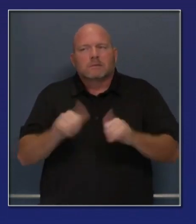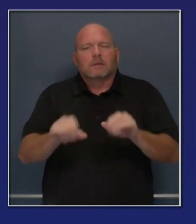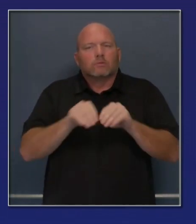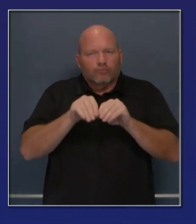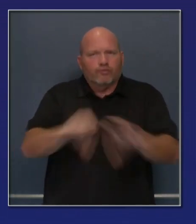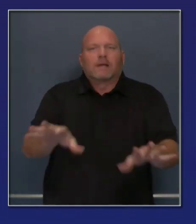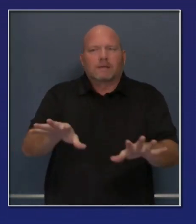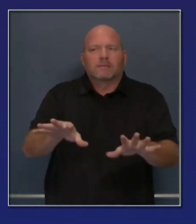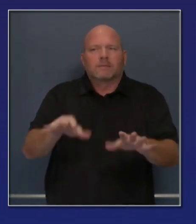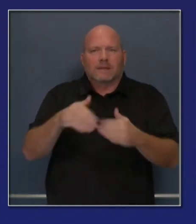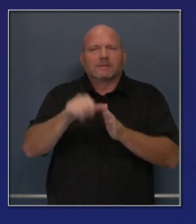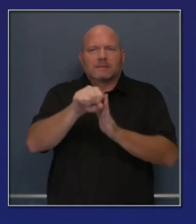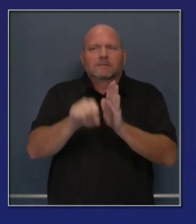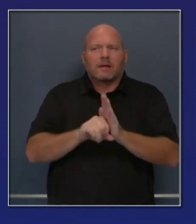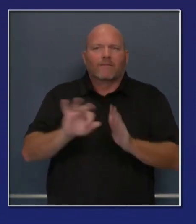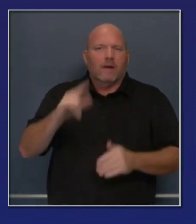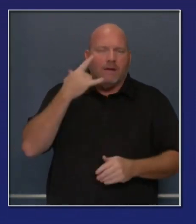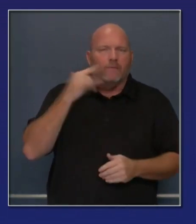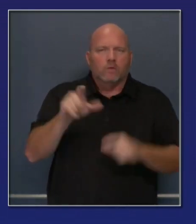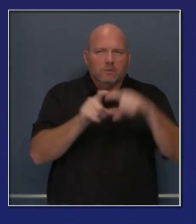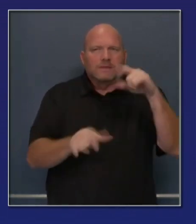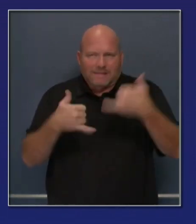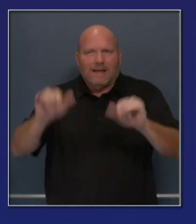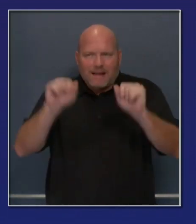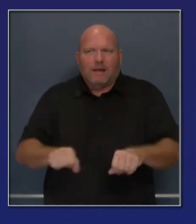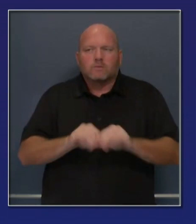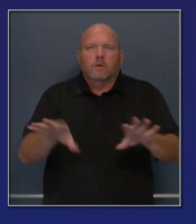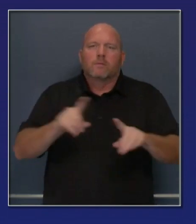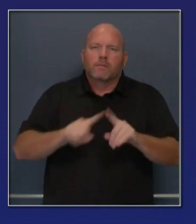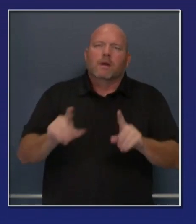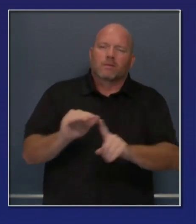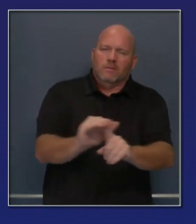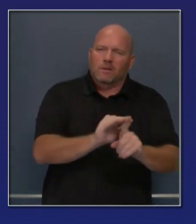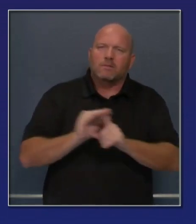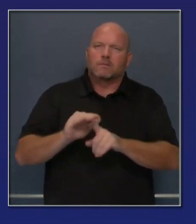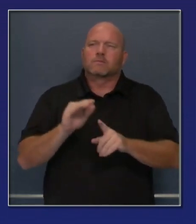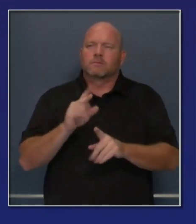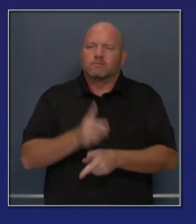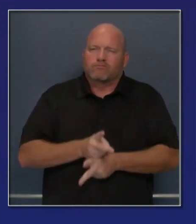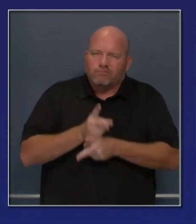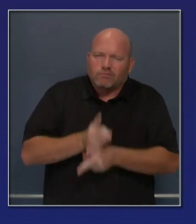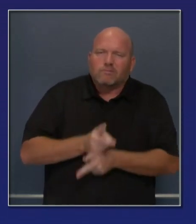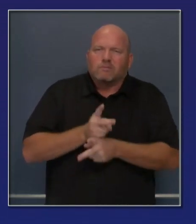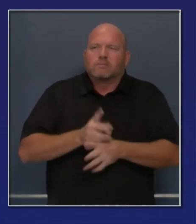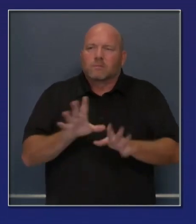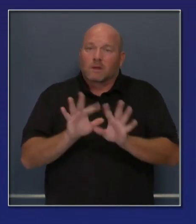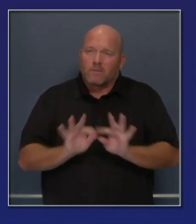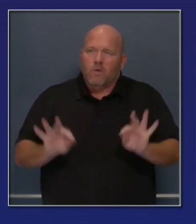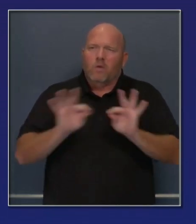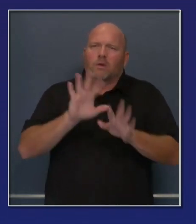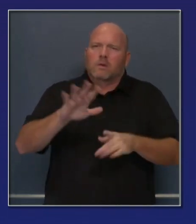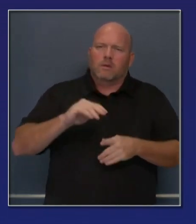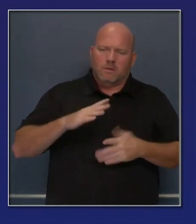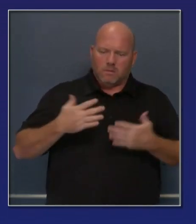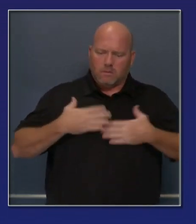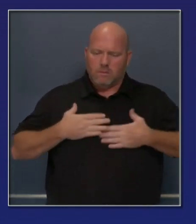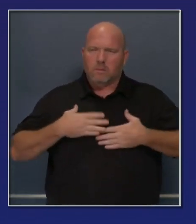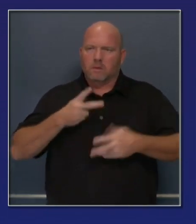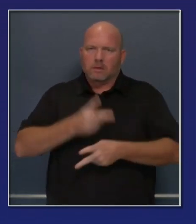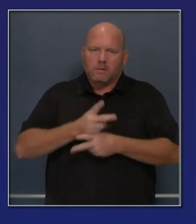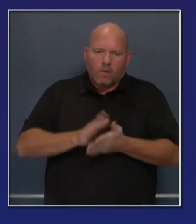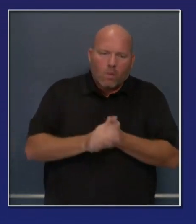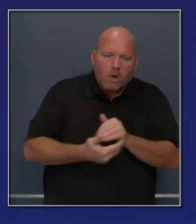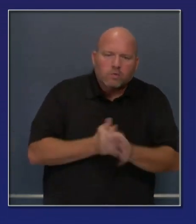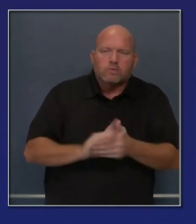of California. Always a reminder of the imperative and importance we place upon practicing the physical distancing, social